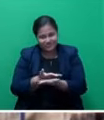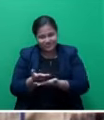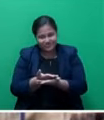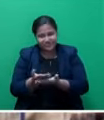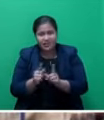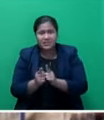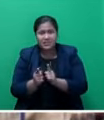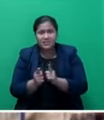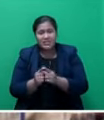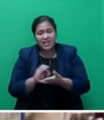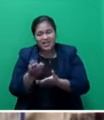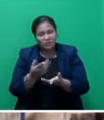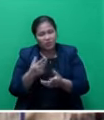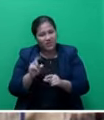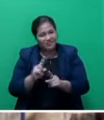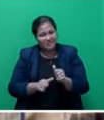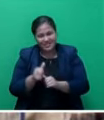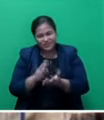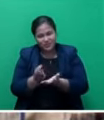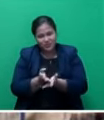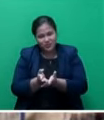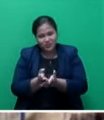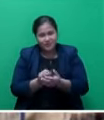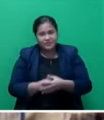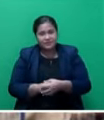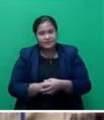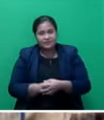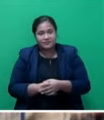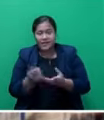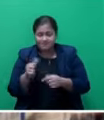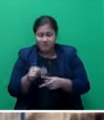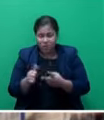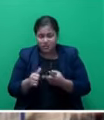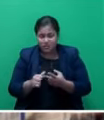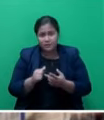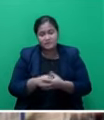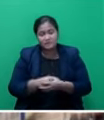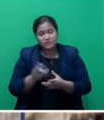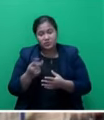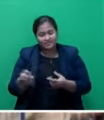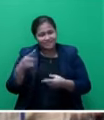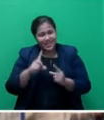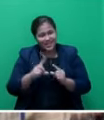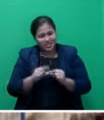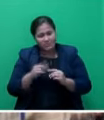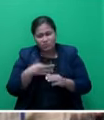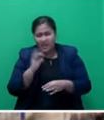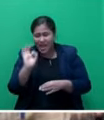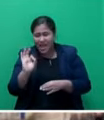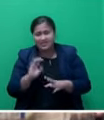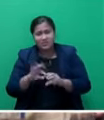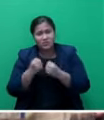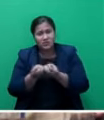optimum service delivery. Mr. Speaker, sir, in addition to these recommendations, may I request the Social Affairs Committee